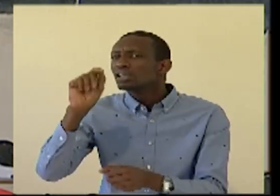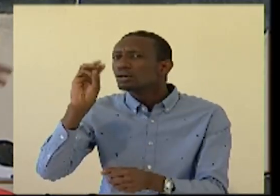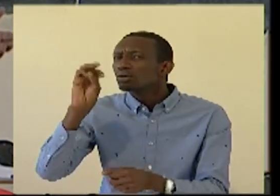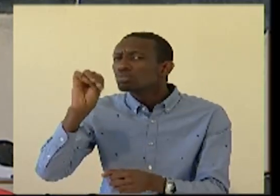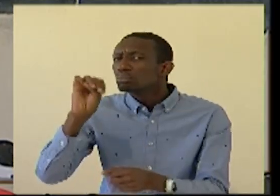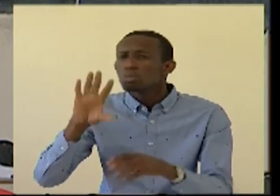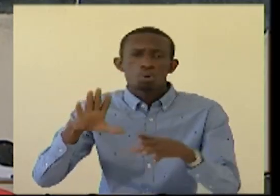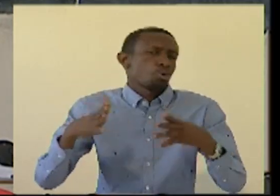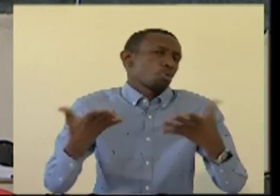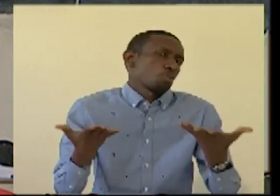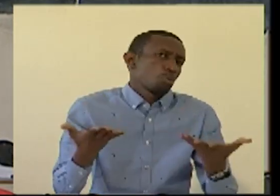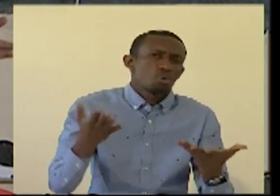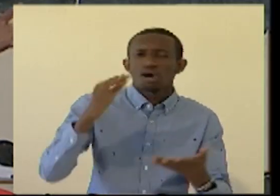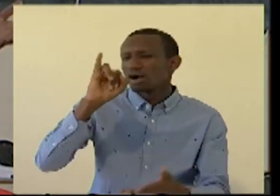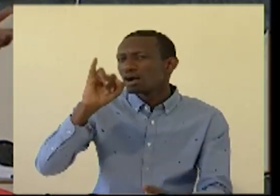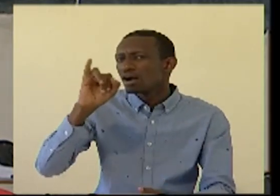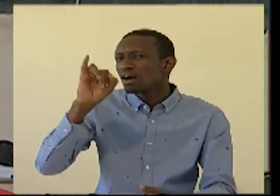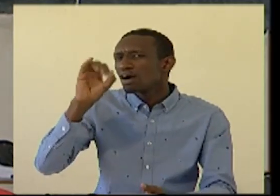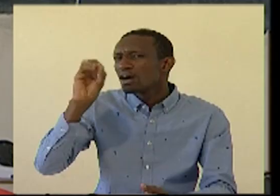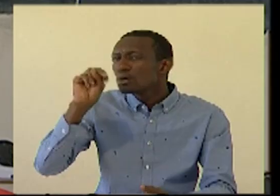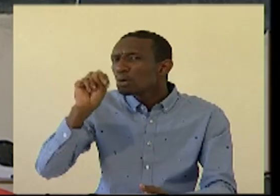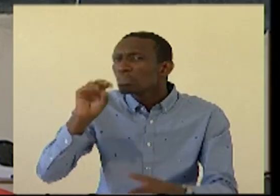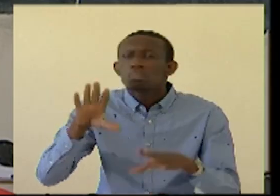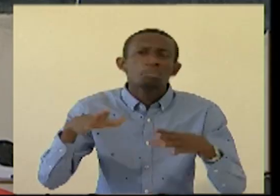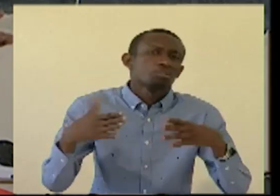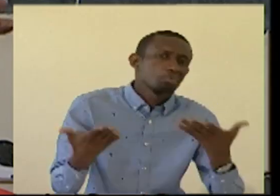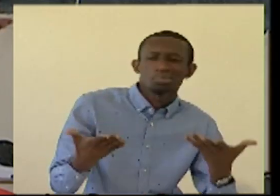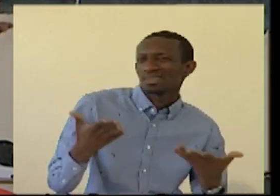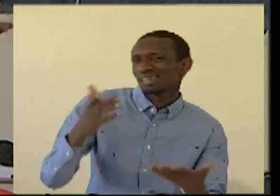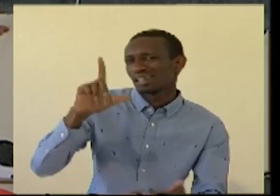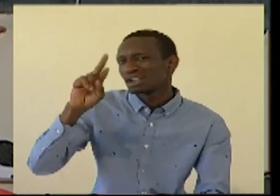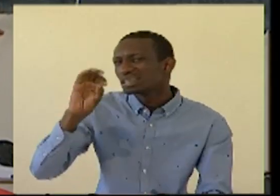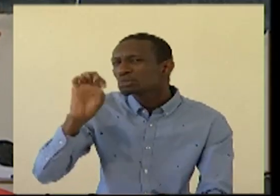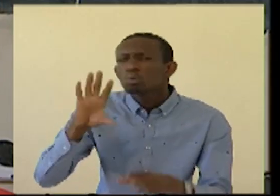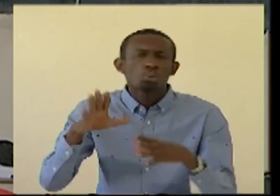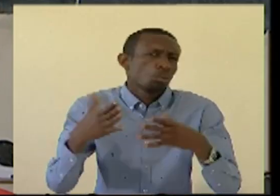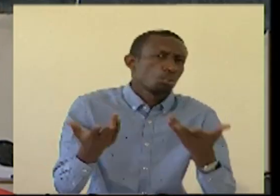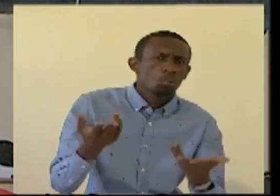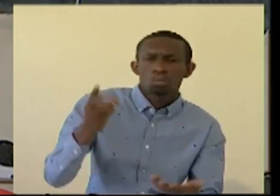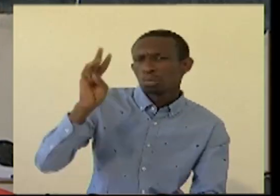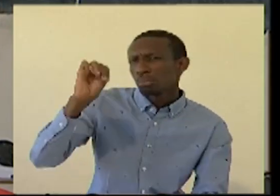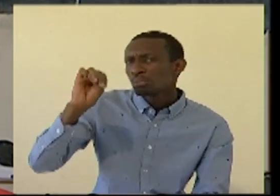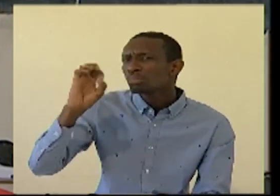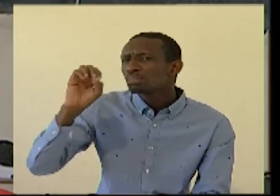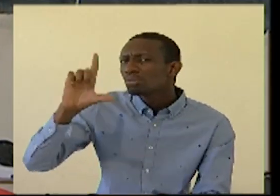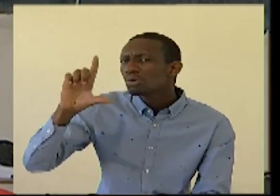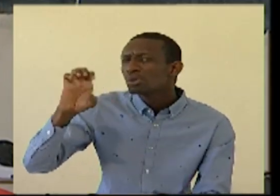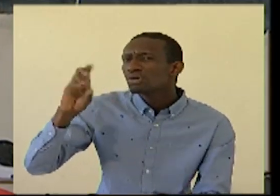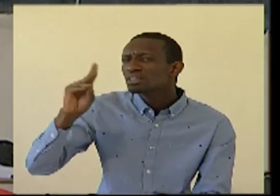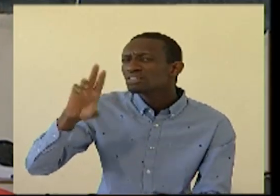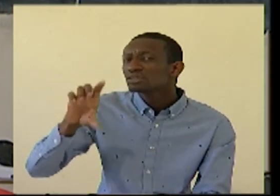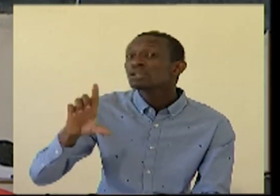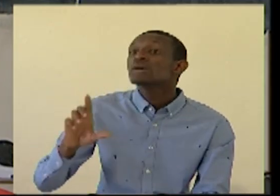be ions, which can be radicals, which can be molecules, and we call